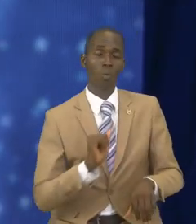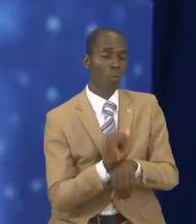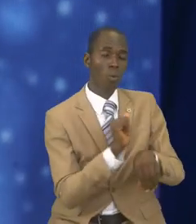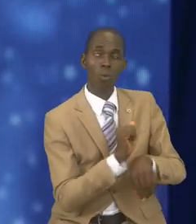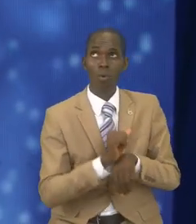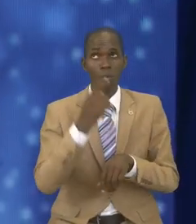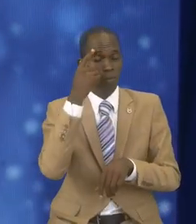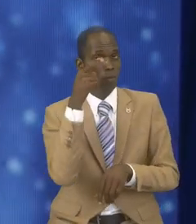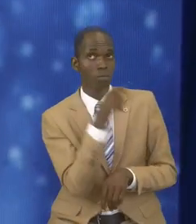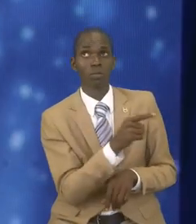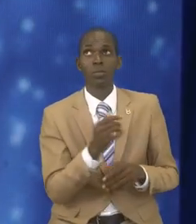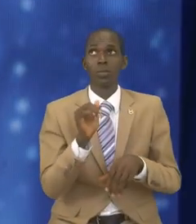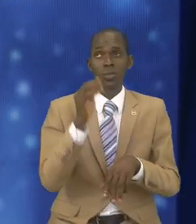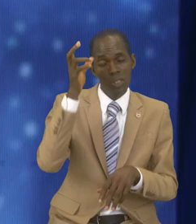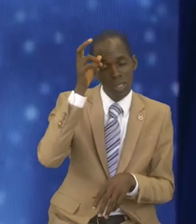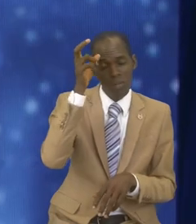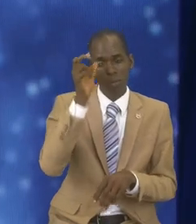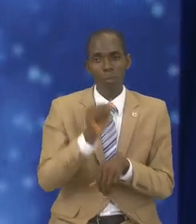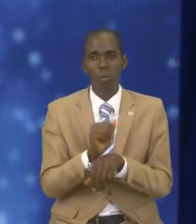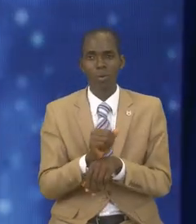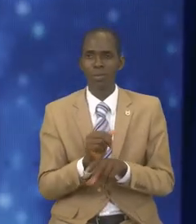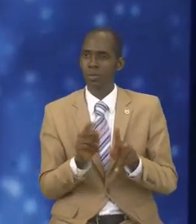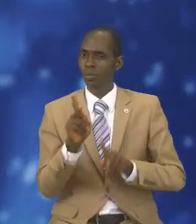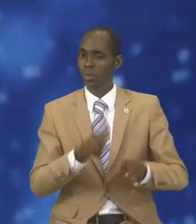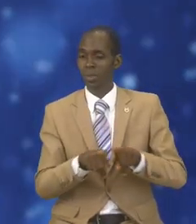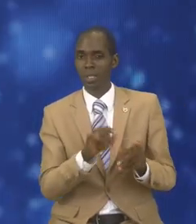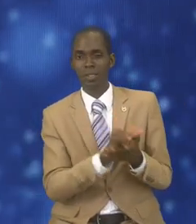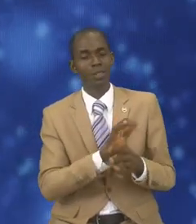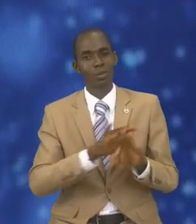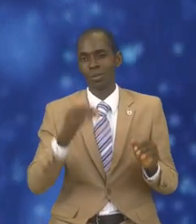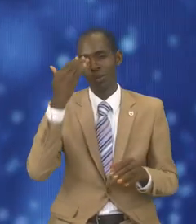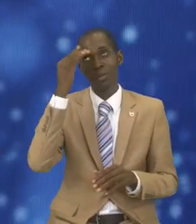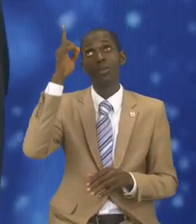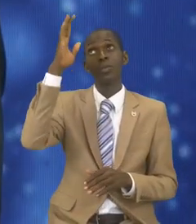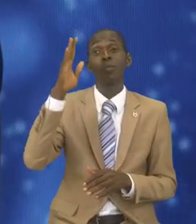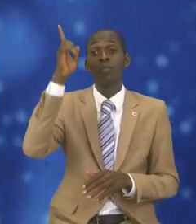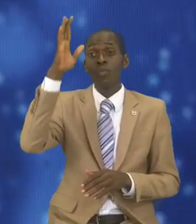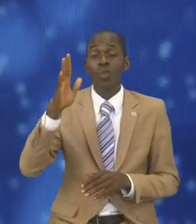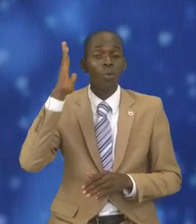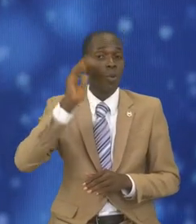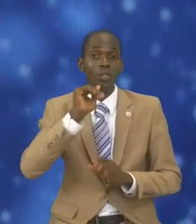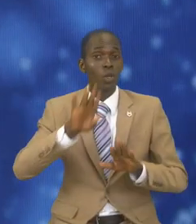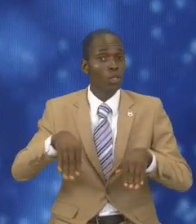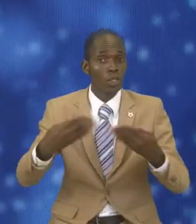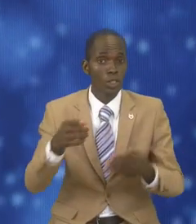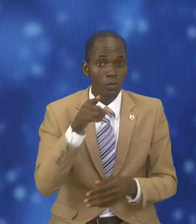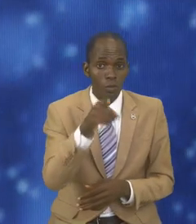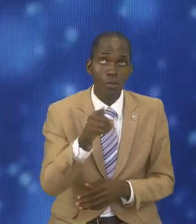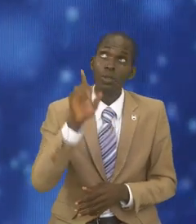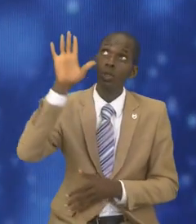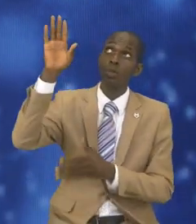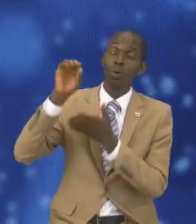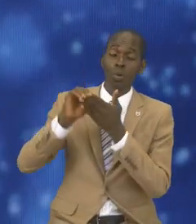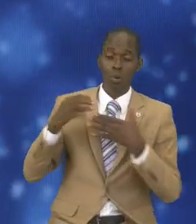in the service of the devil. Those people don't know God. God will not give you his healing, his